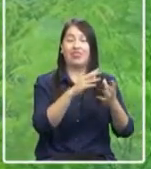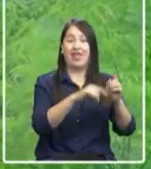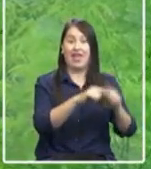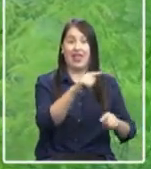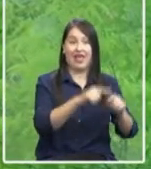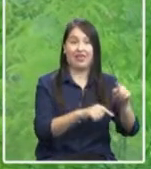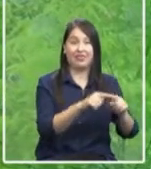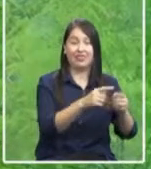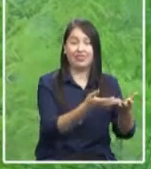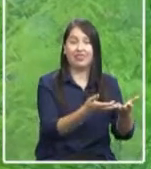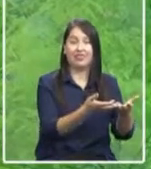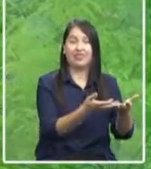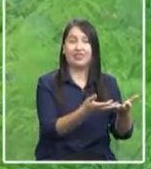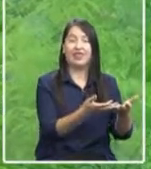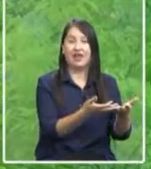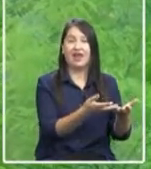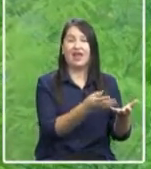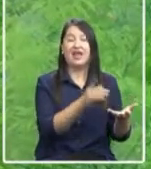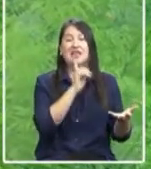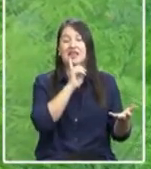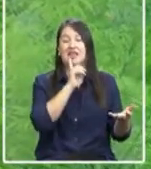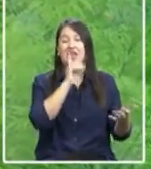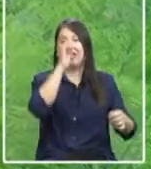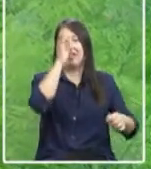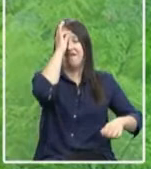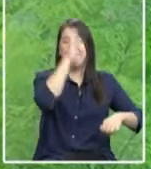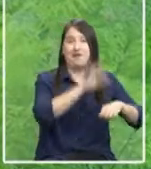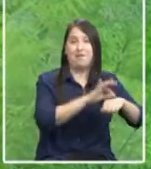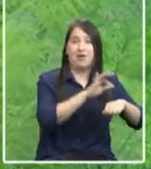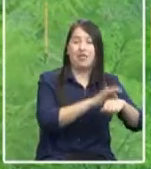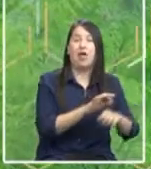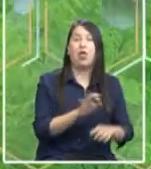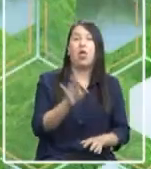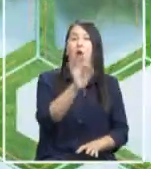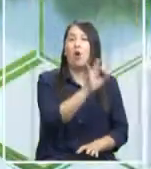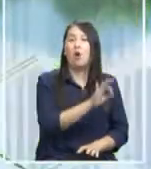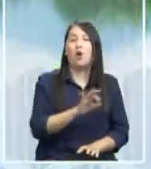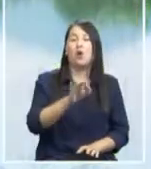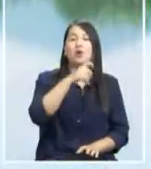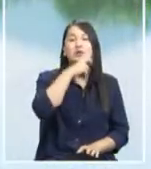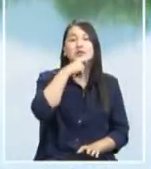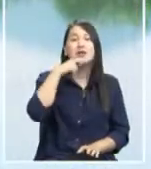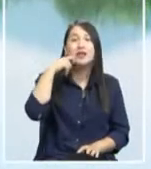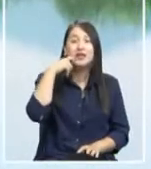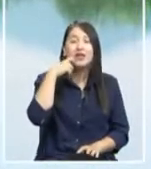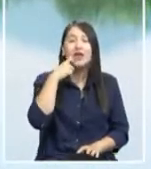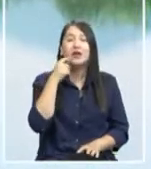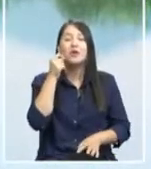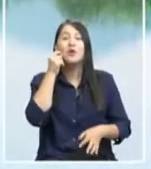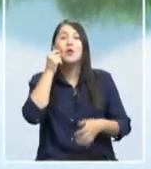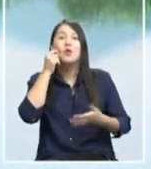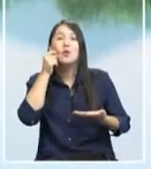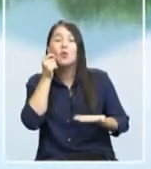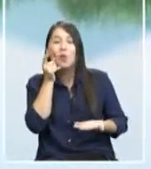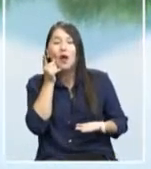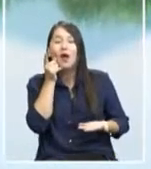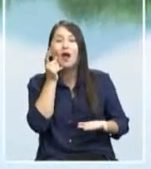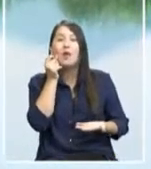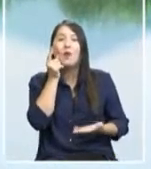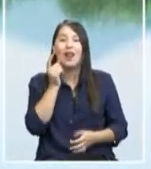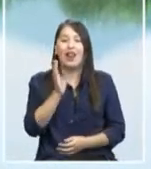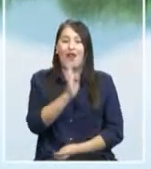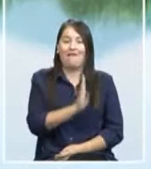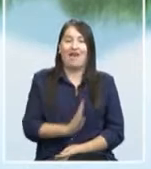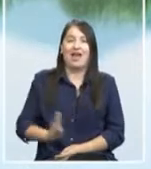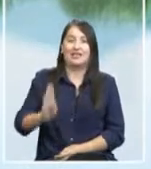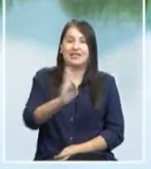present? So from whose standpoint? What is the baseline from which we're measuring sustainability? What are the needs of